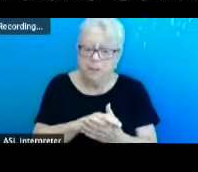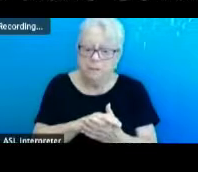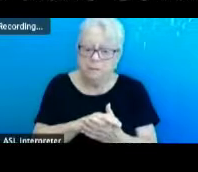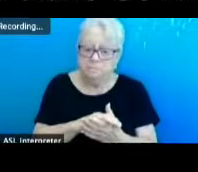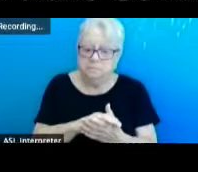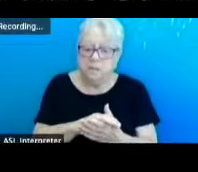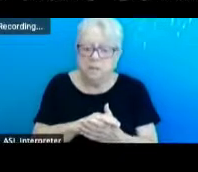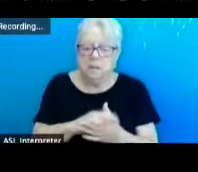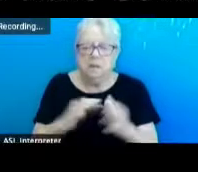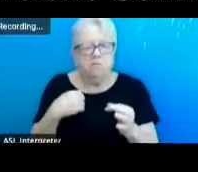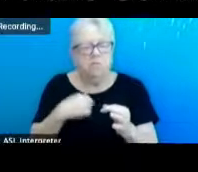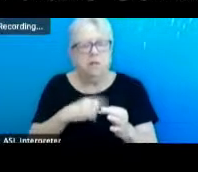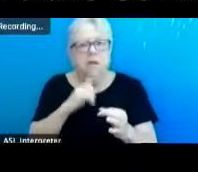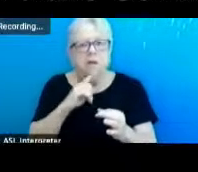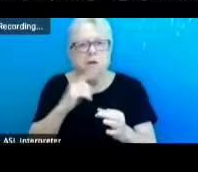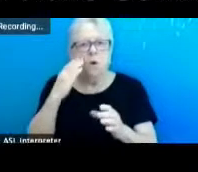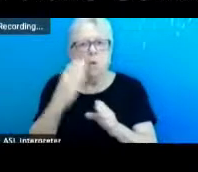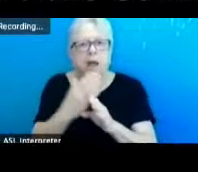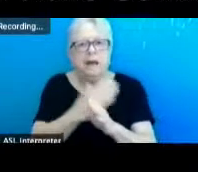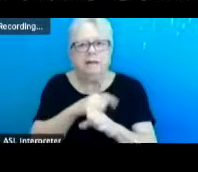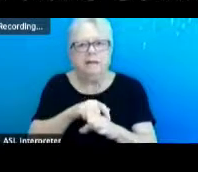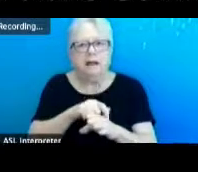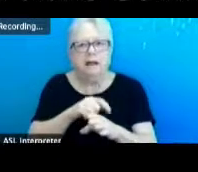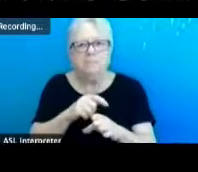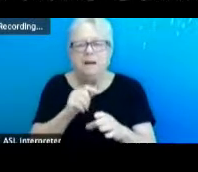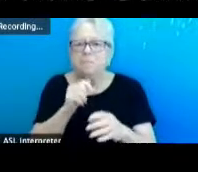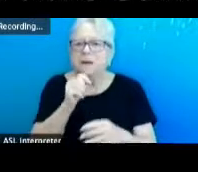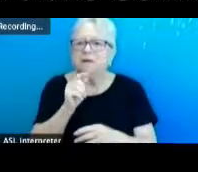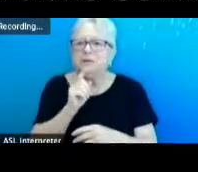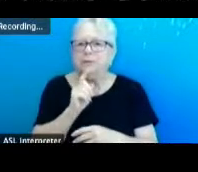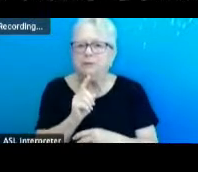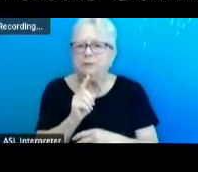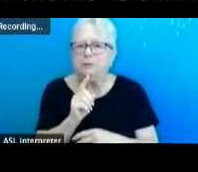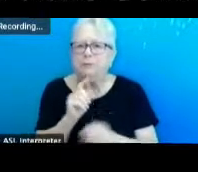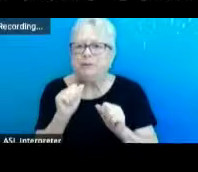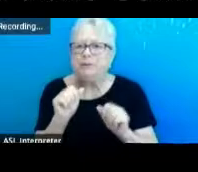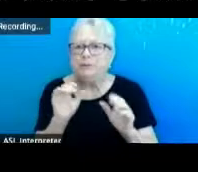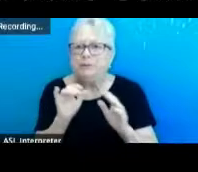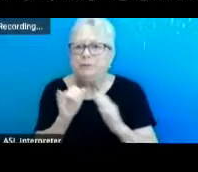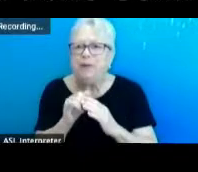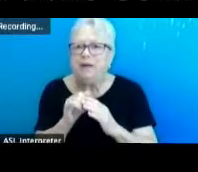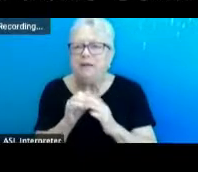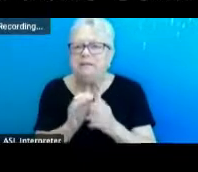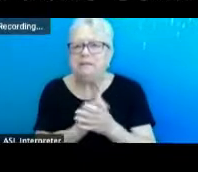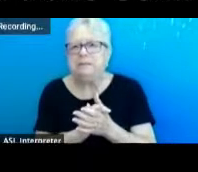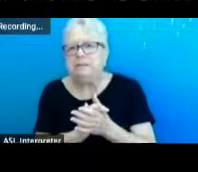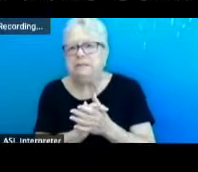know it in advance, which I'm not sure it would be, I don't know how we could